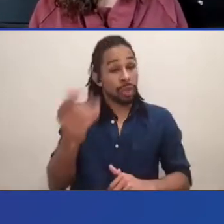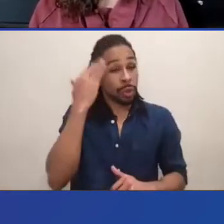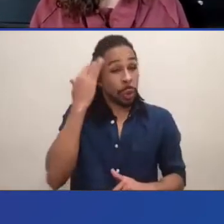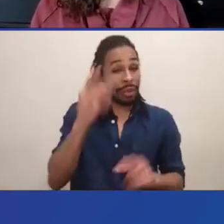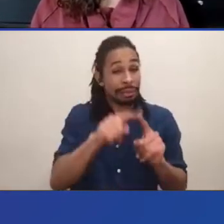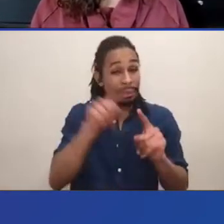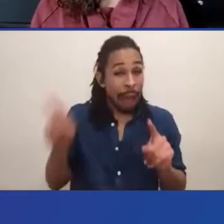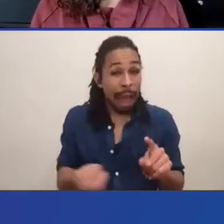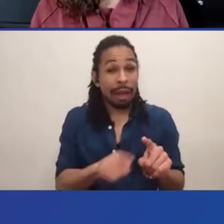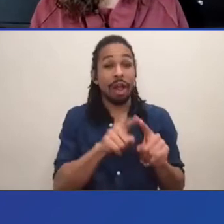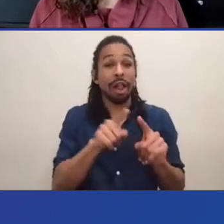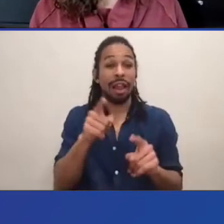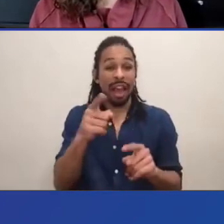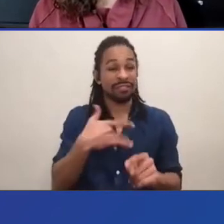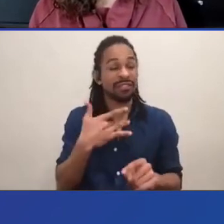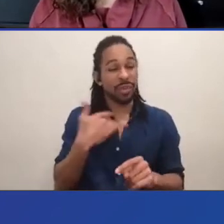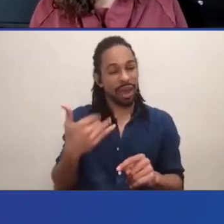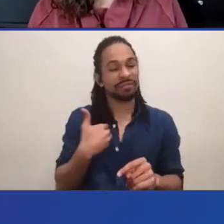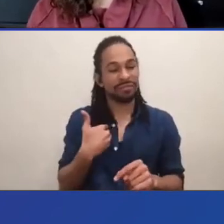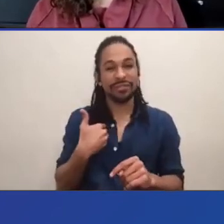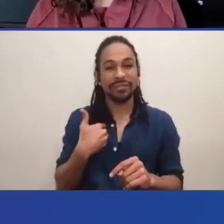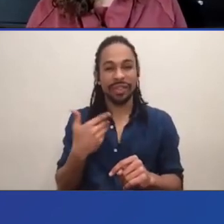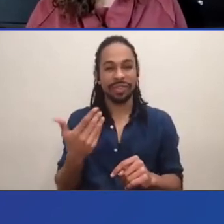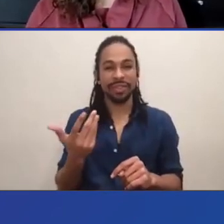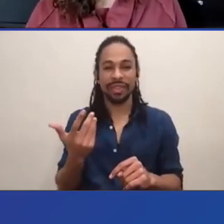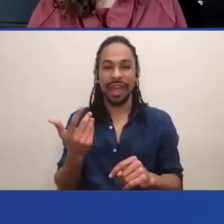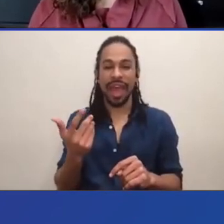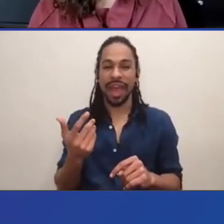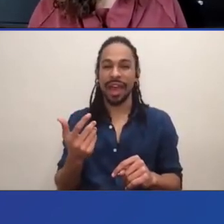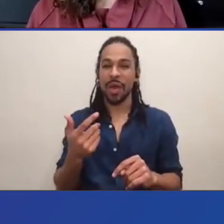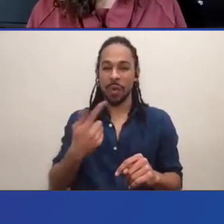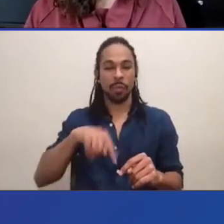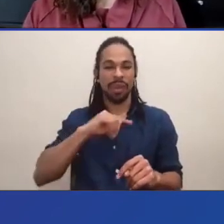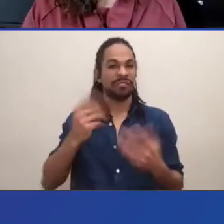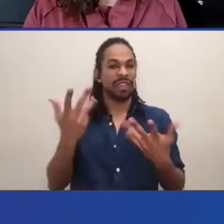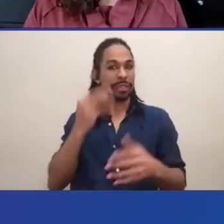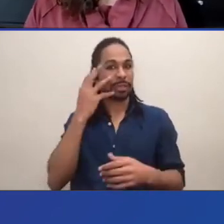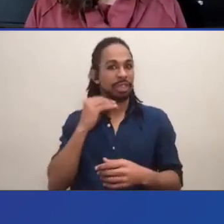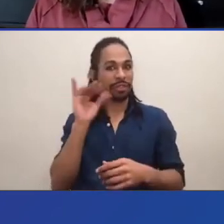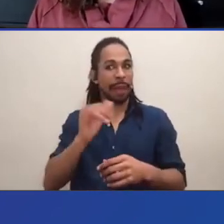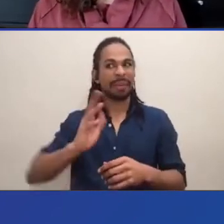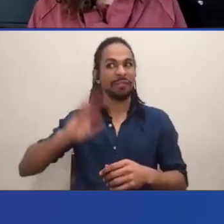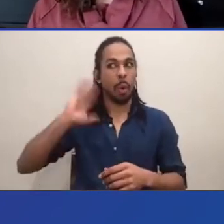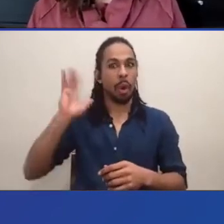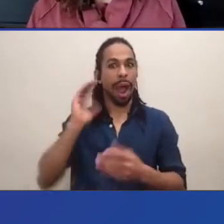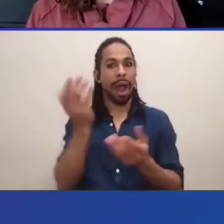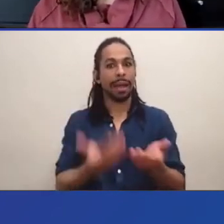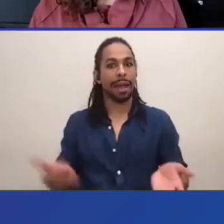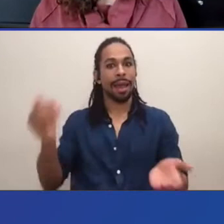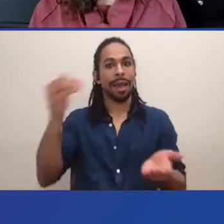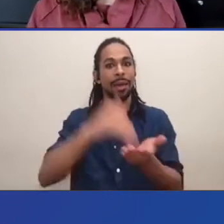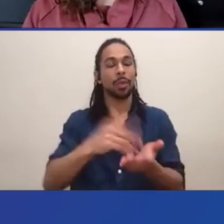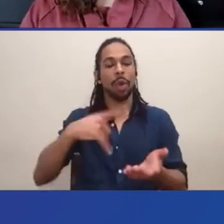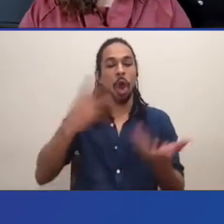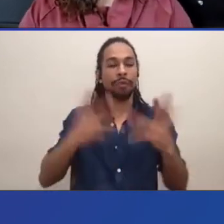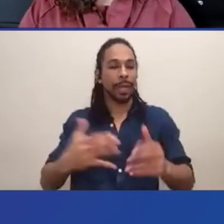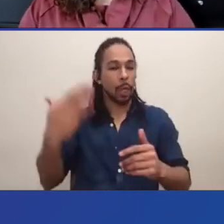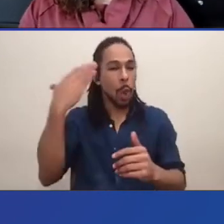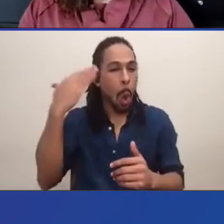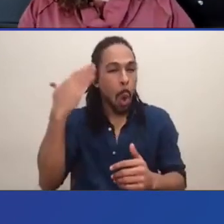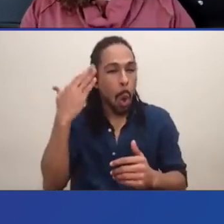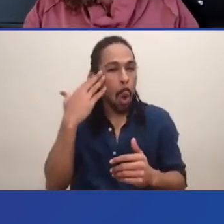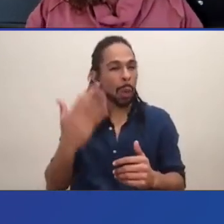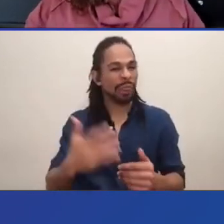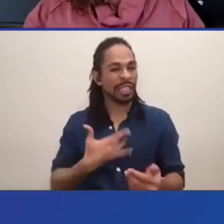for me, I feel like there's the implication that, you know, we've been here before. We know this. We have a familiarity with